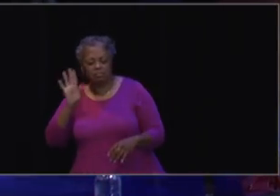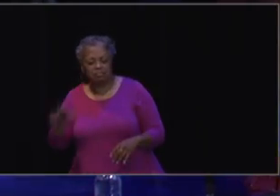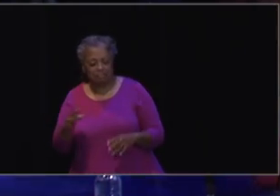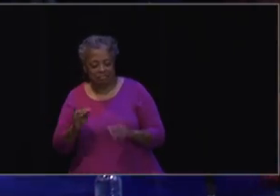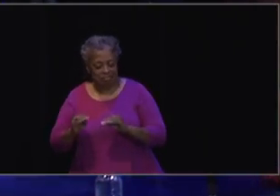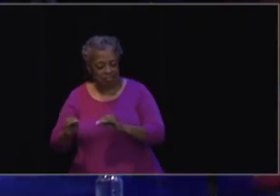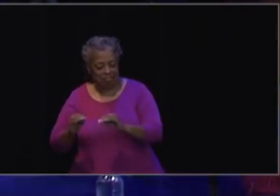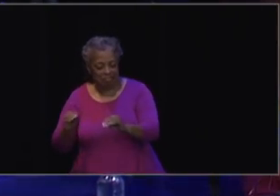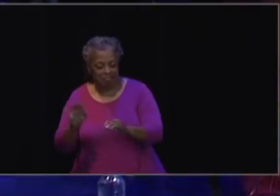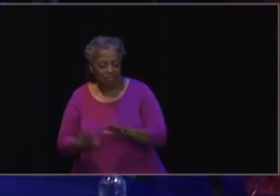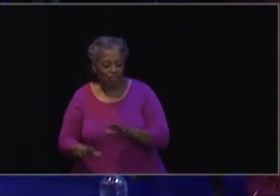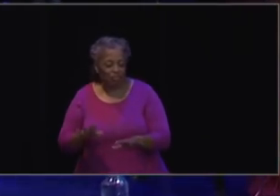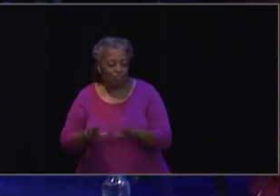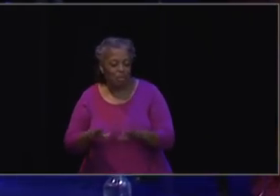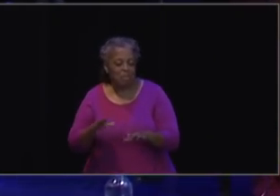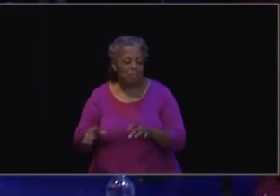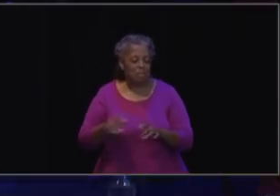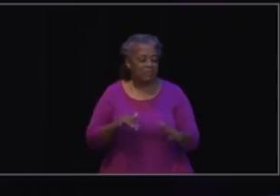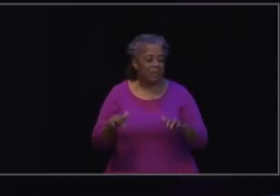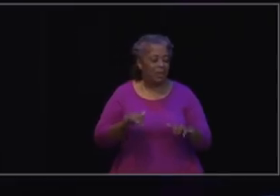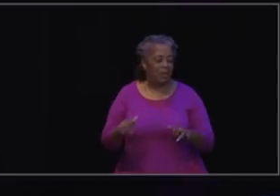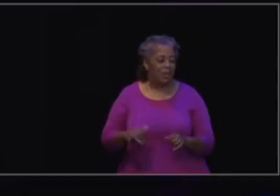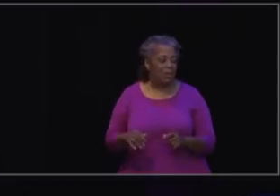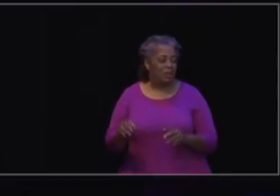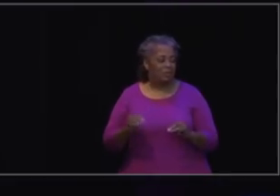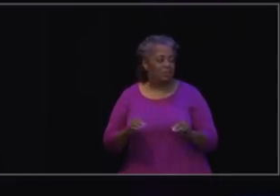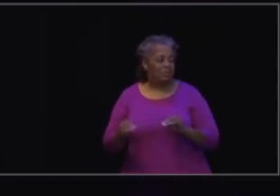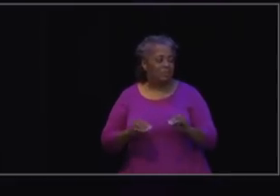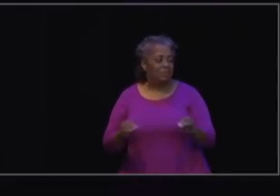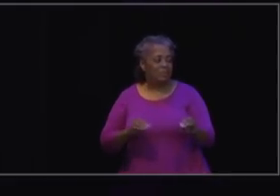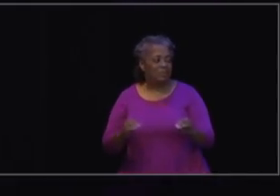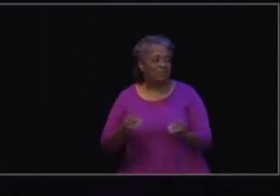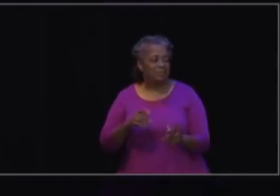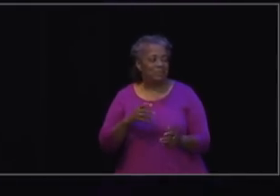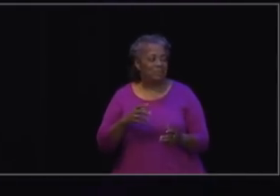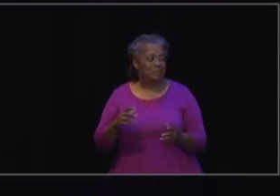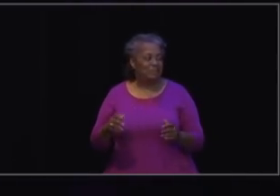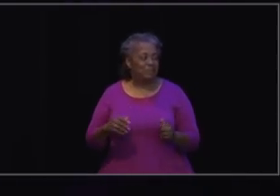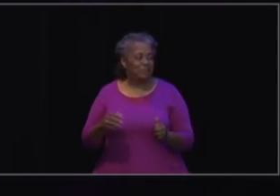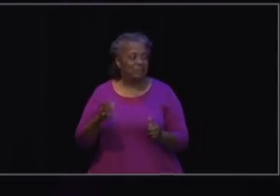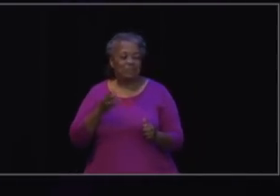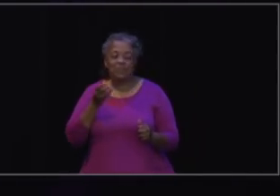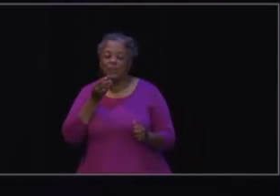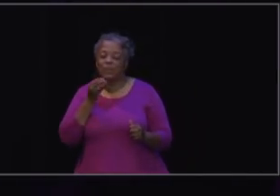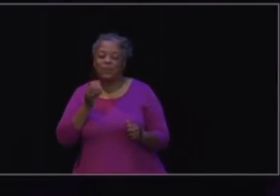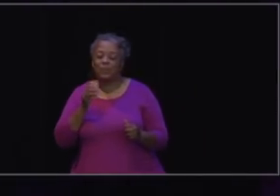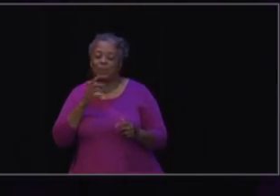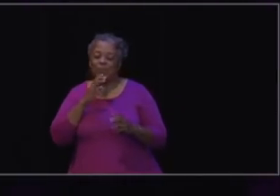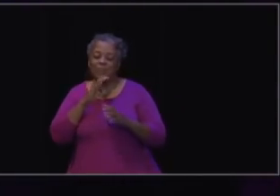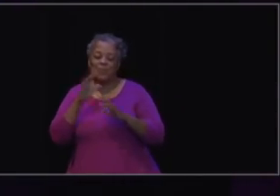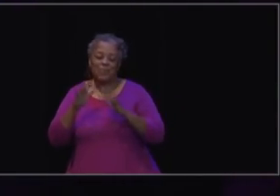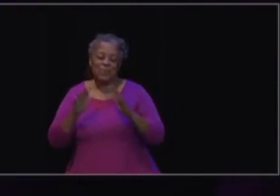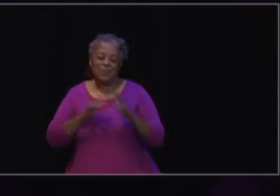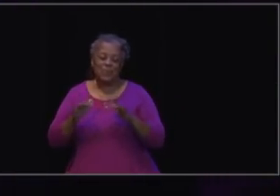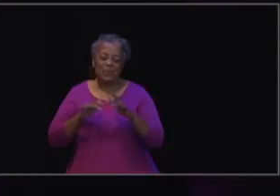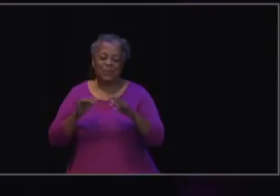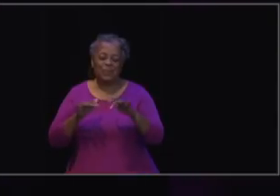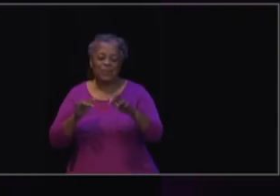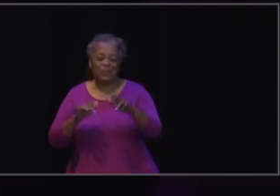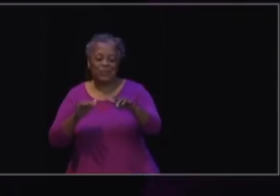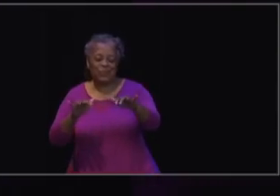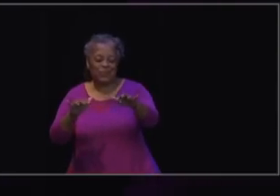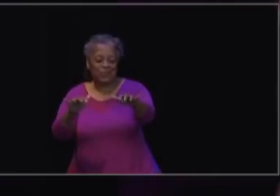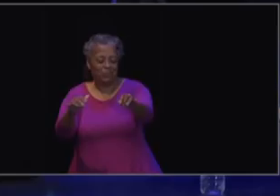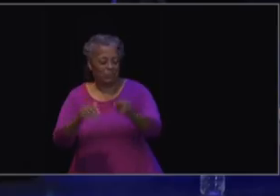chick, tick, dow, dow, dow, dow, chick, tick, chick, dow, dow, chick.